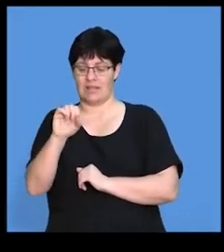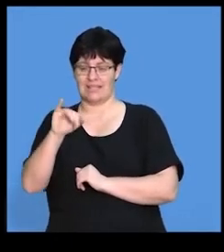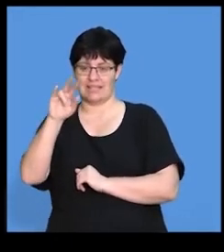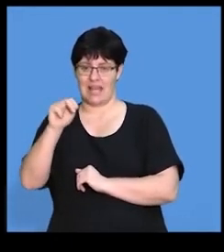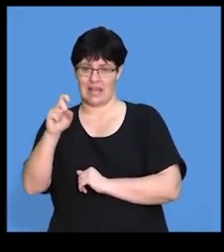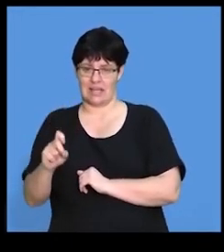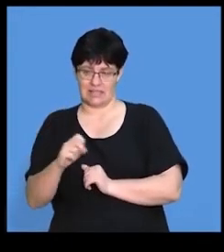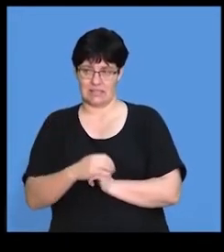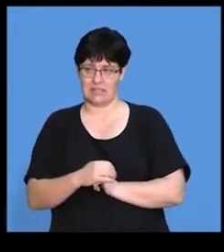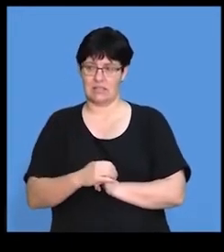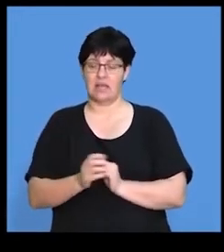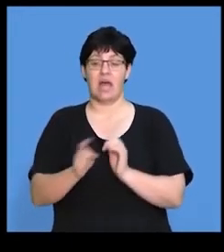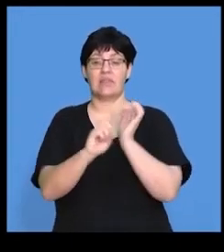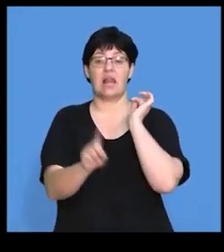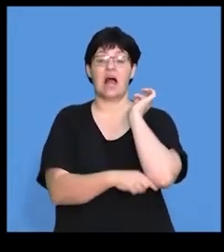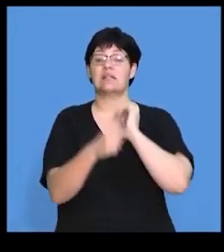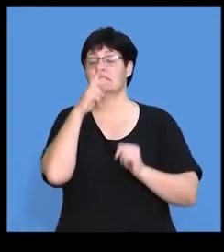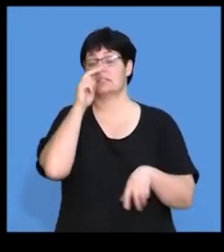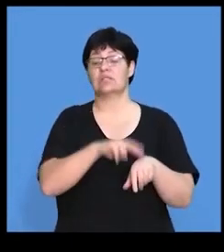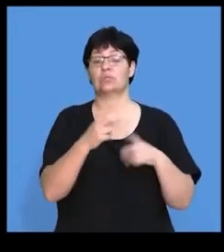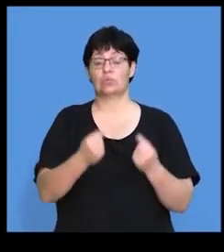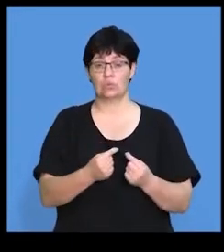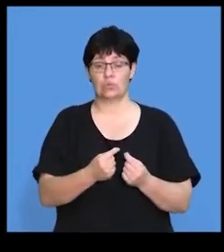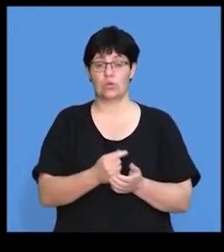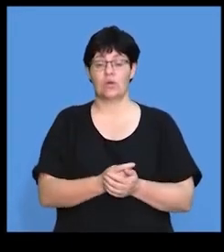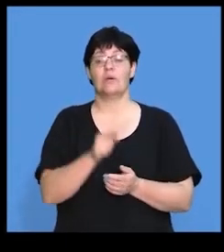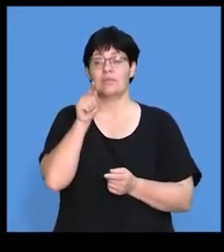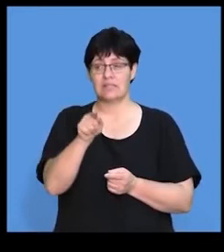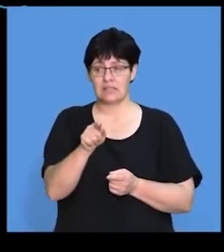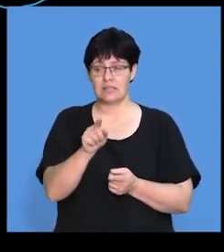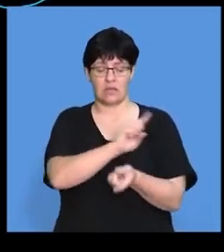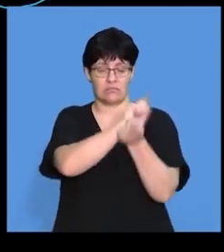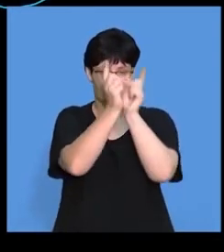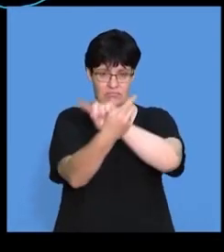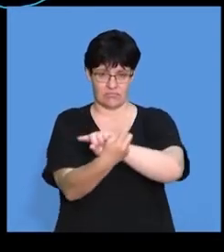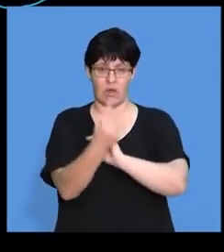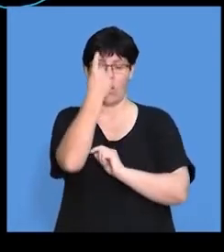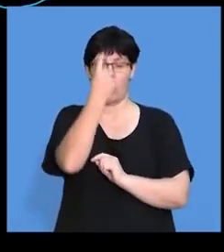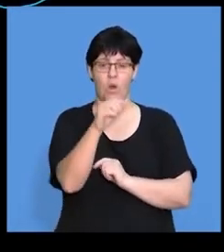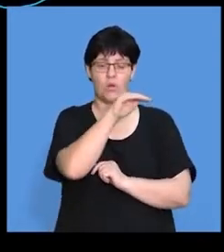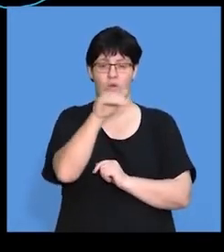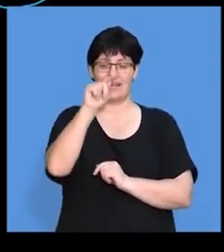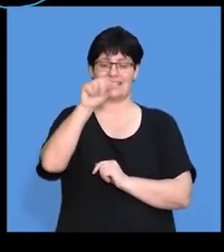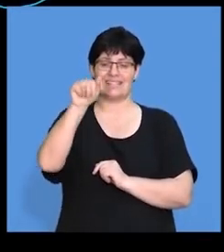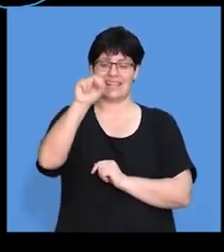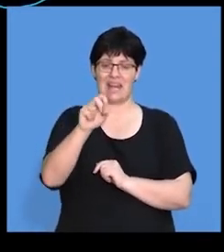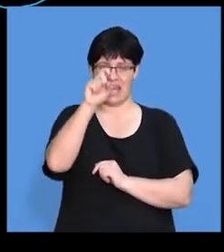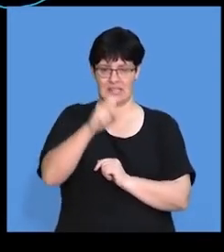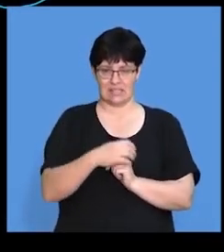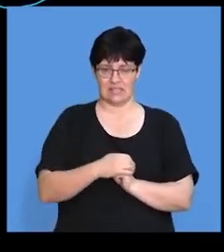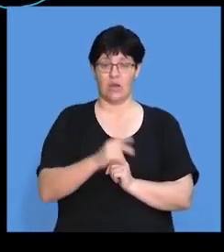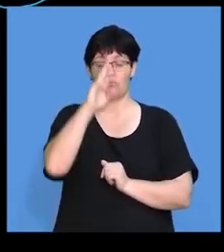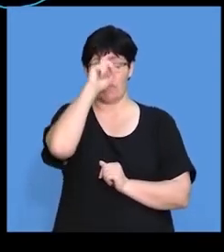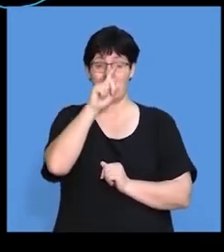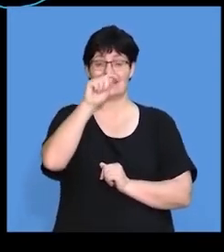sine x. And the last thing I need to do is convert this into a 1 over tan x.